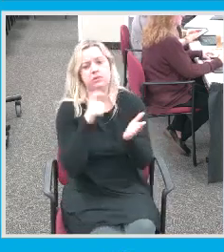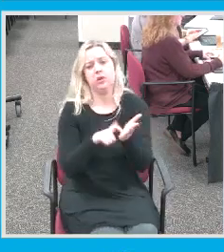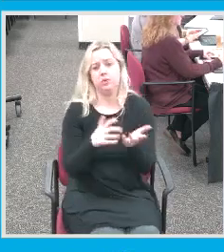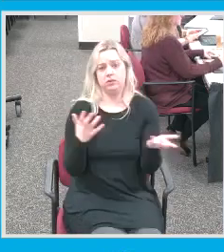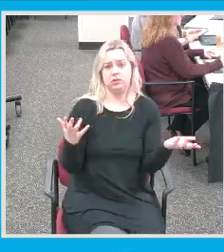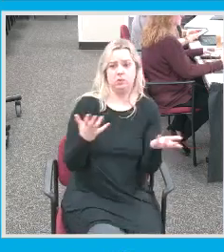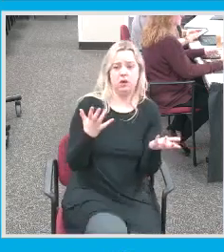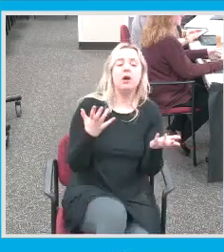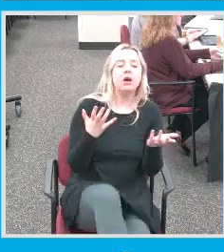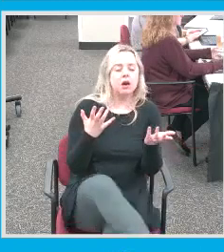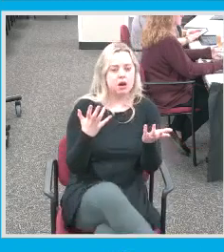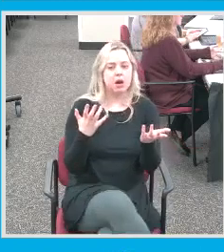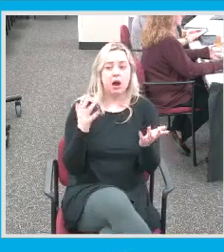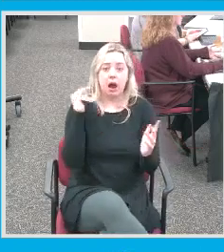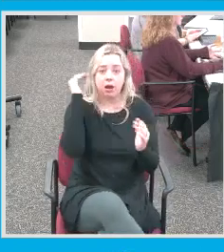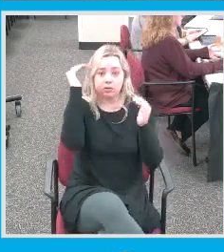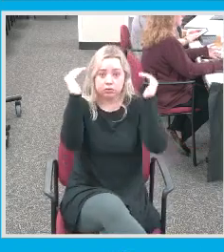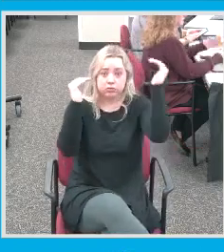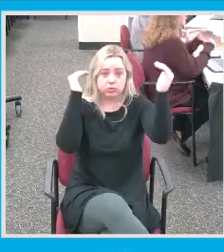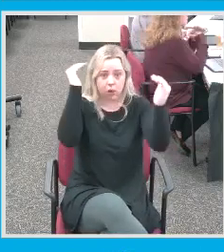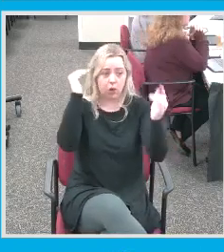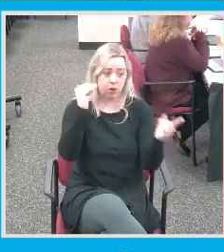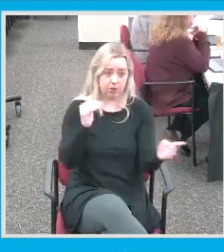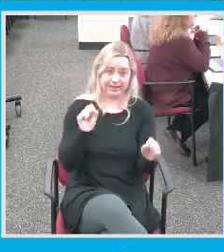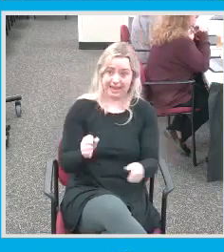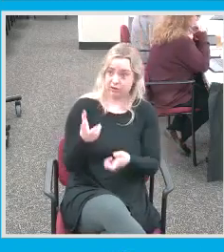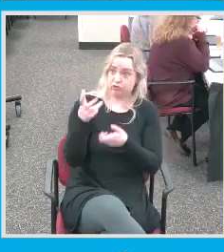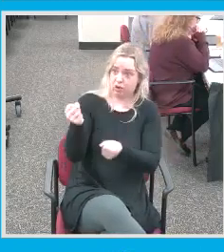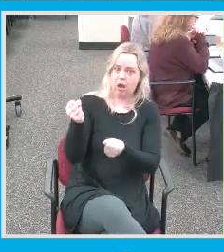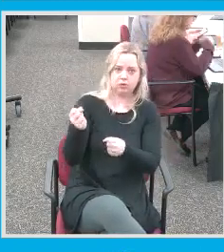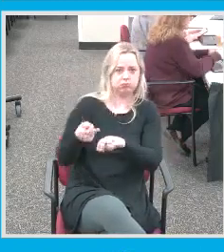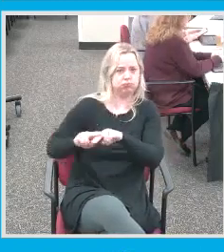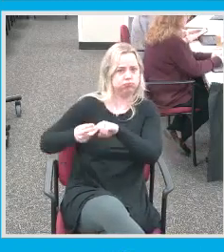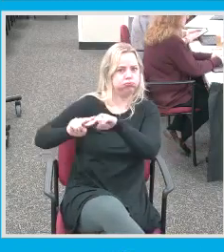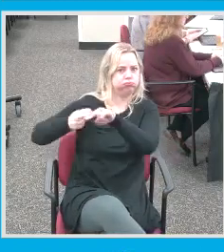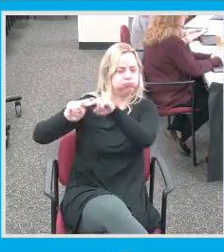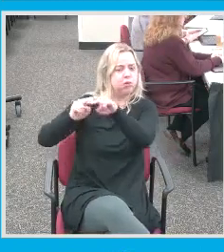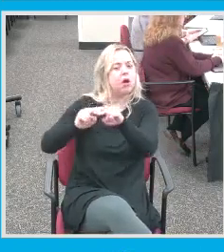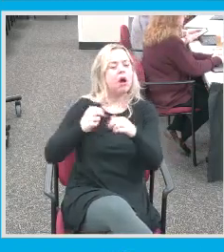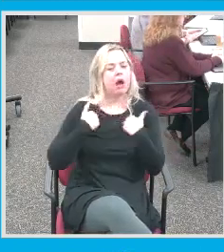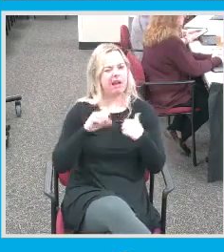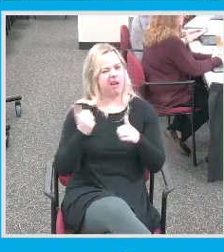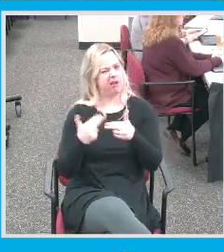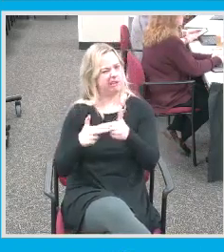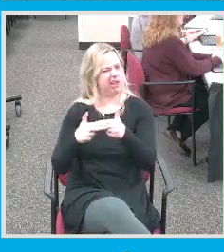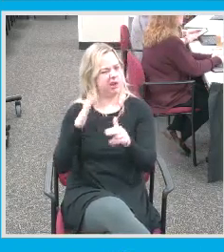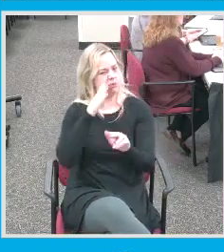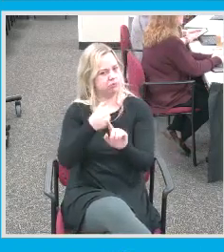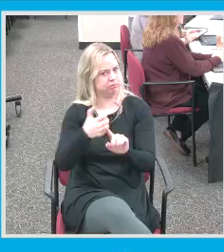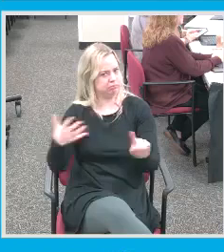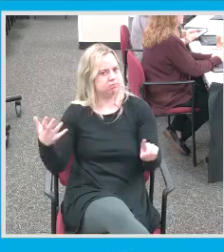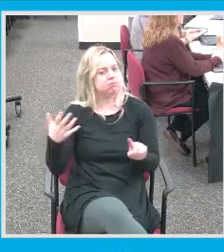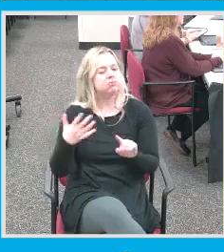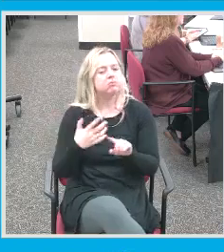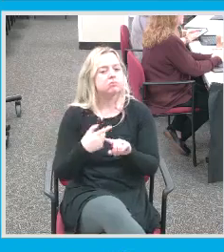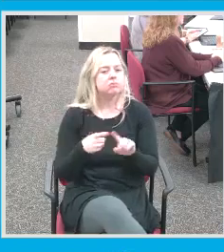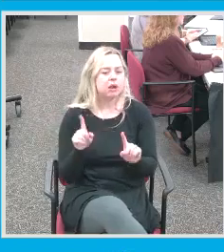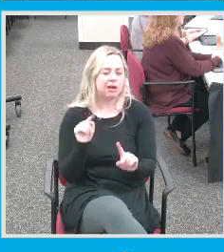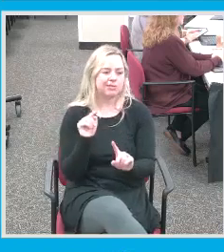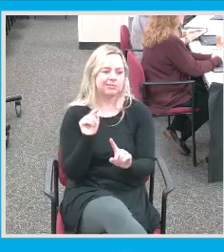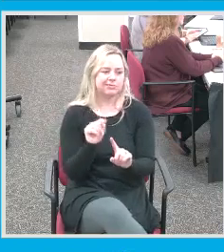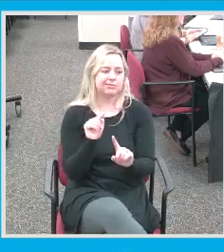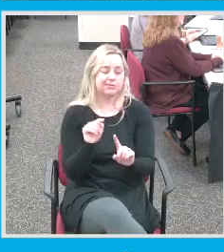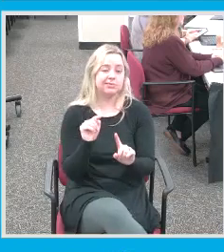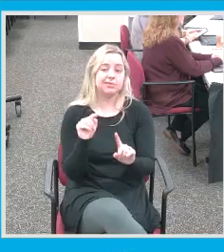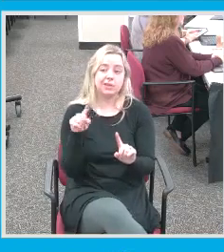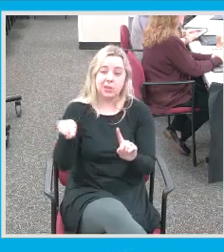adults. We've touched on that today. And I have a slide about that as well, but that's, you know, the adults